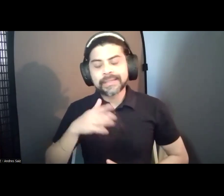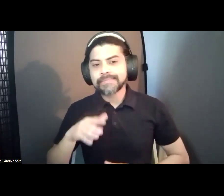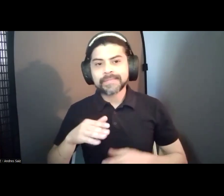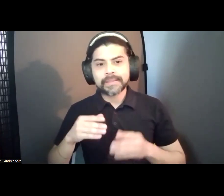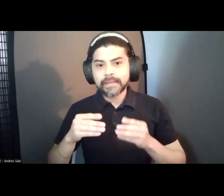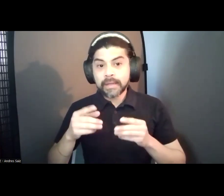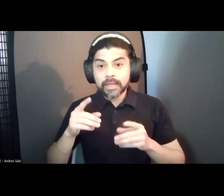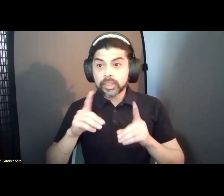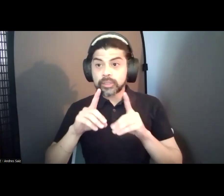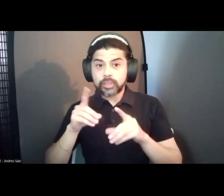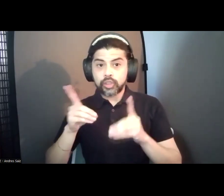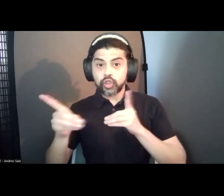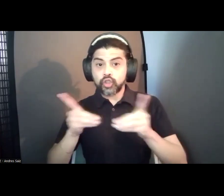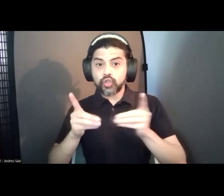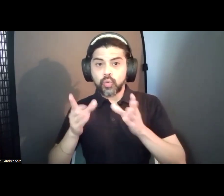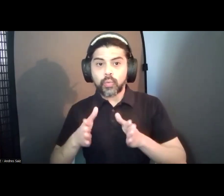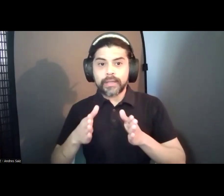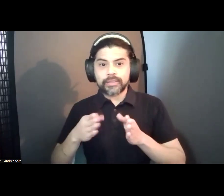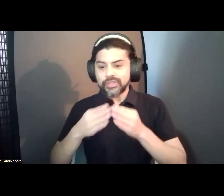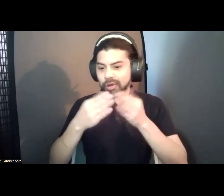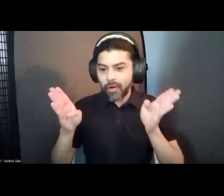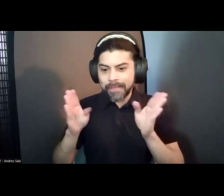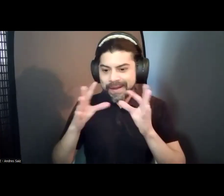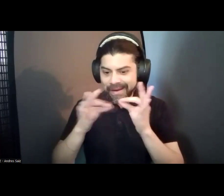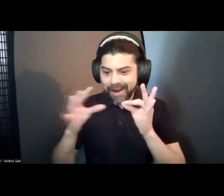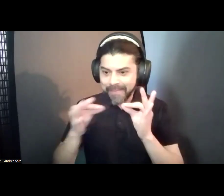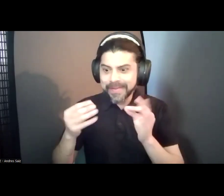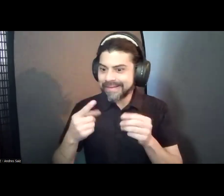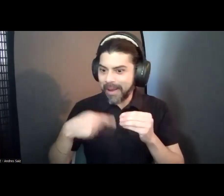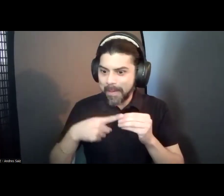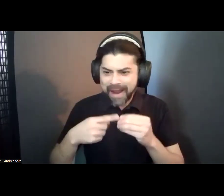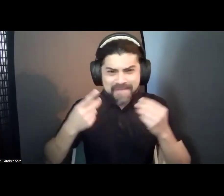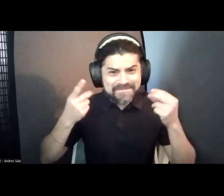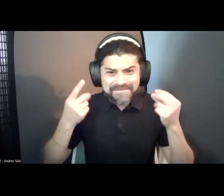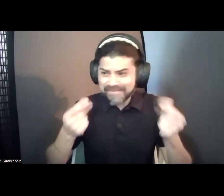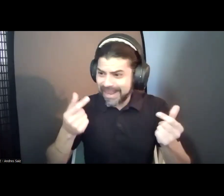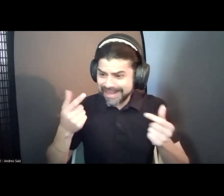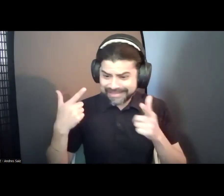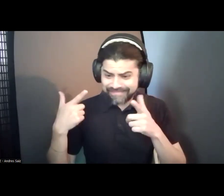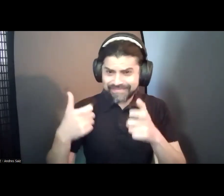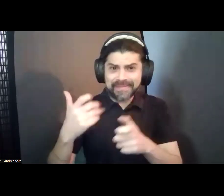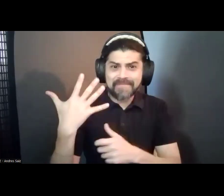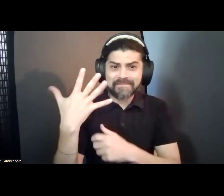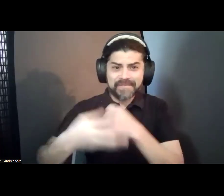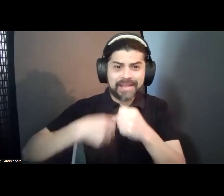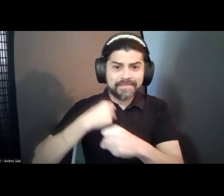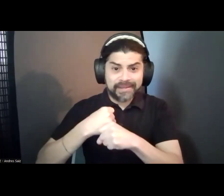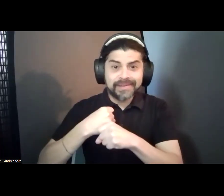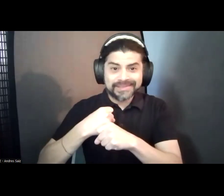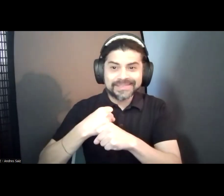about what 5 years this has been, and to make progress within that context, and to